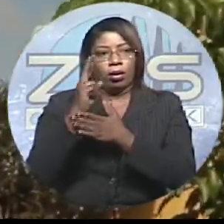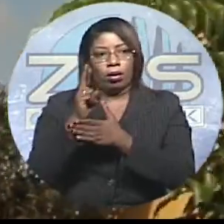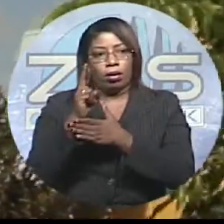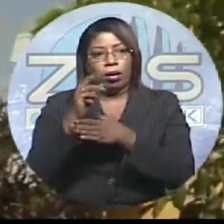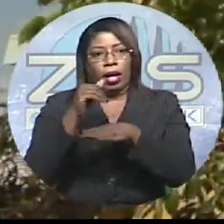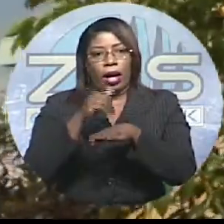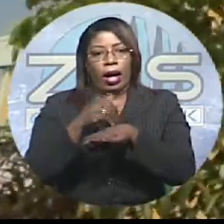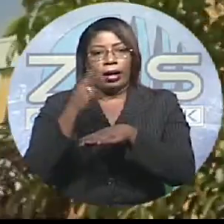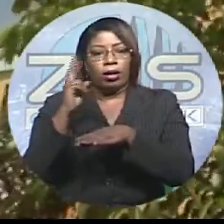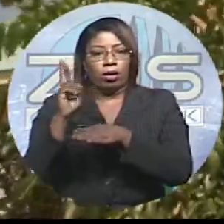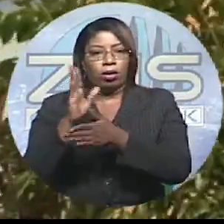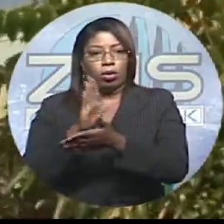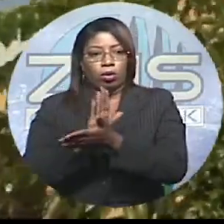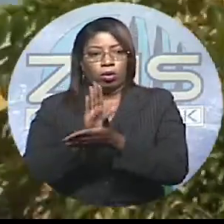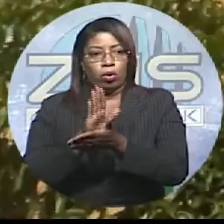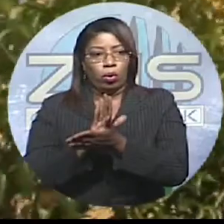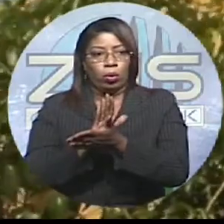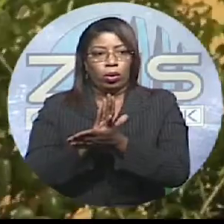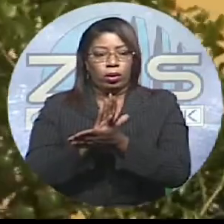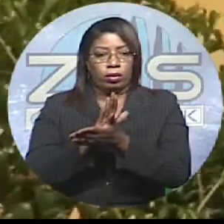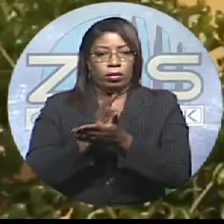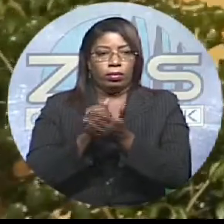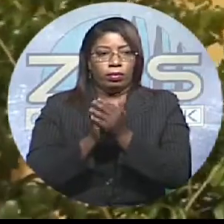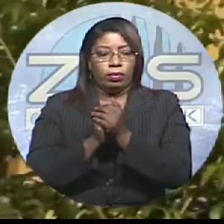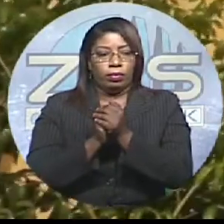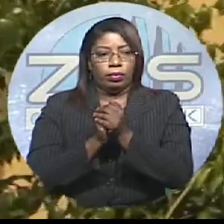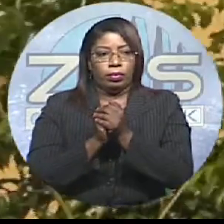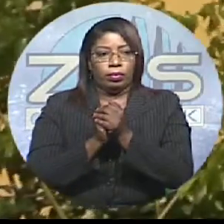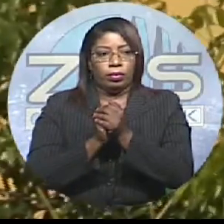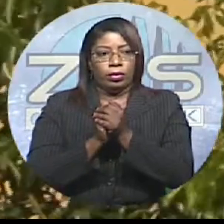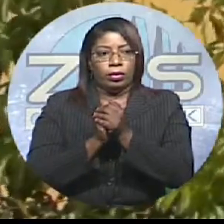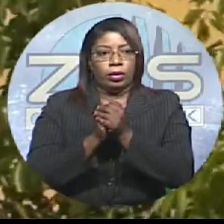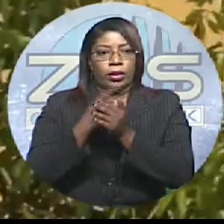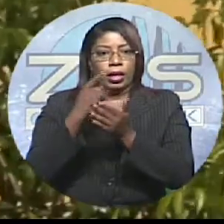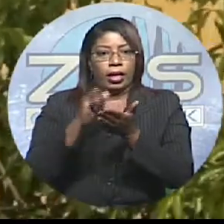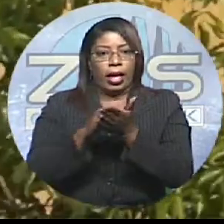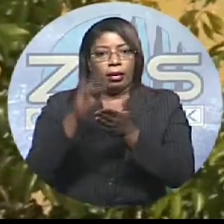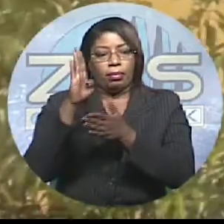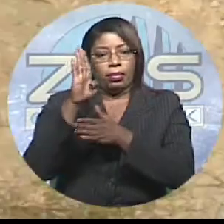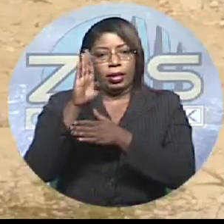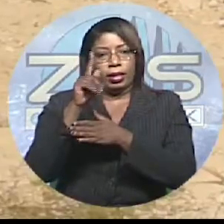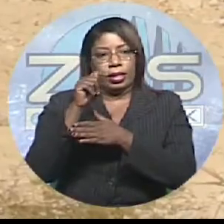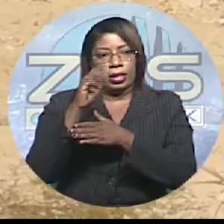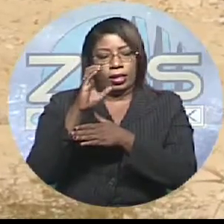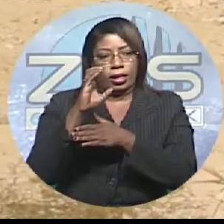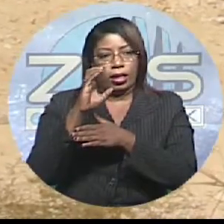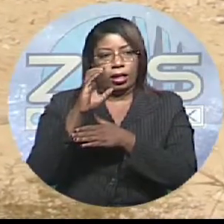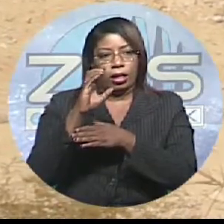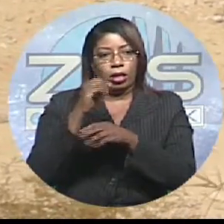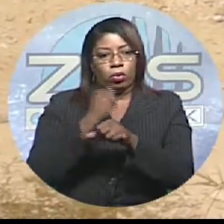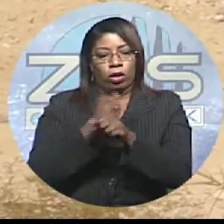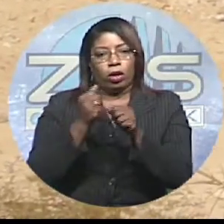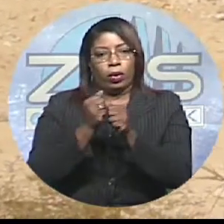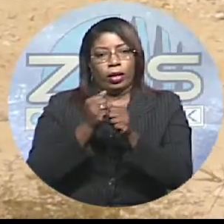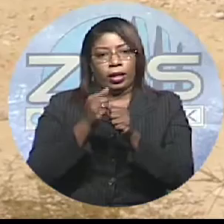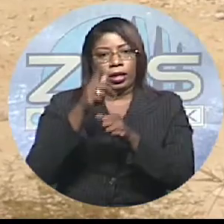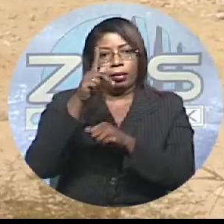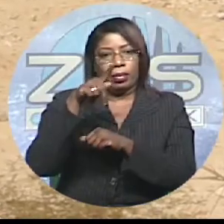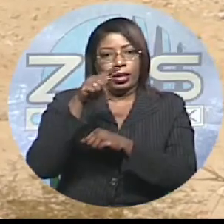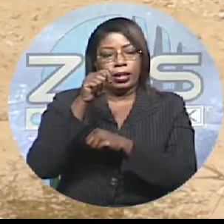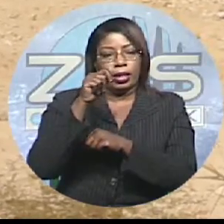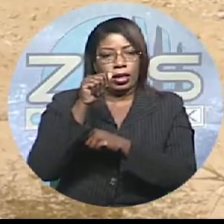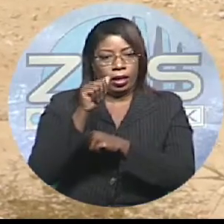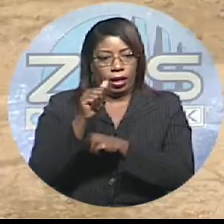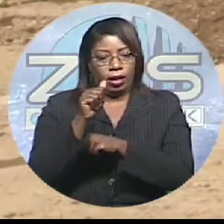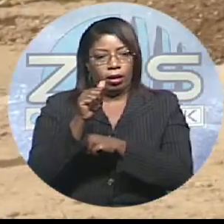her alma mater, the Georgetown Primary School. BTC is actually partnering with the parent-teachers body, and they're doing